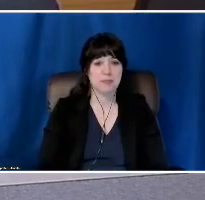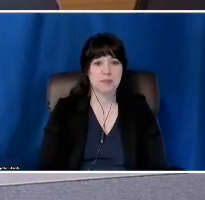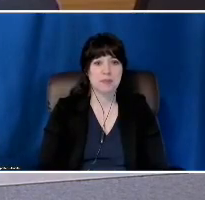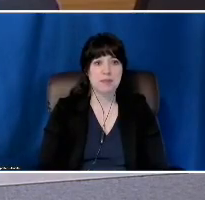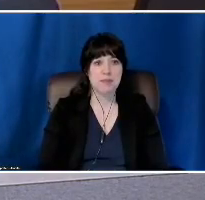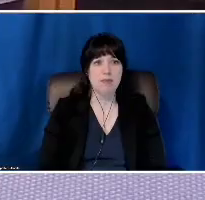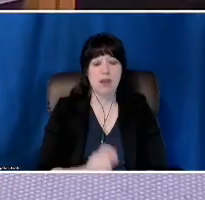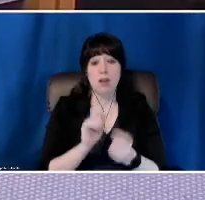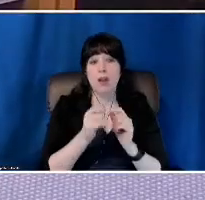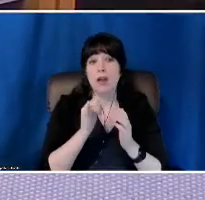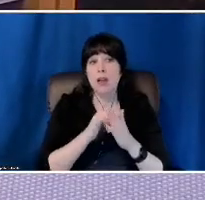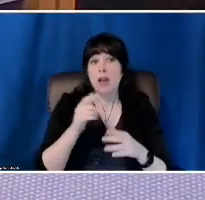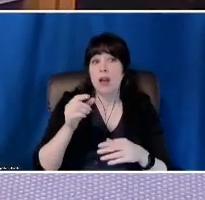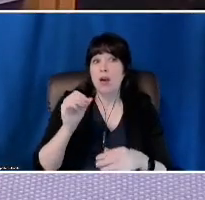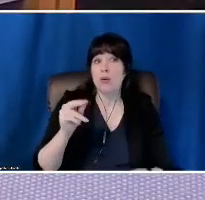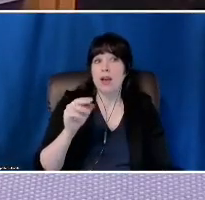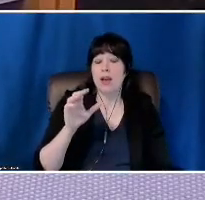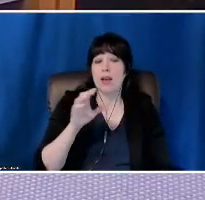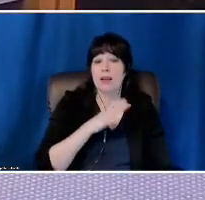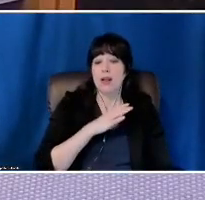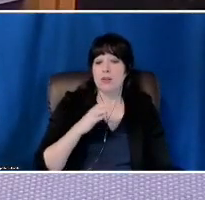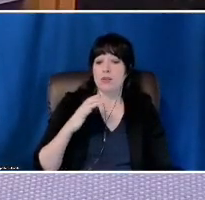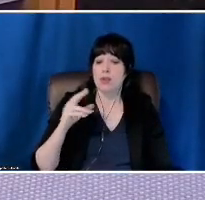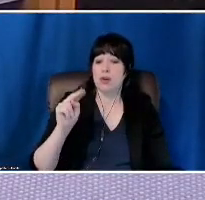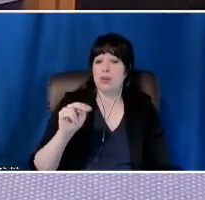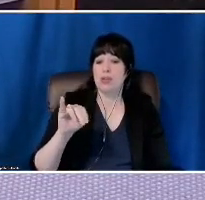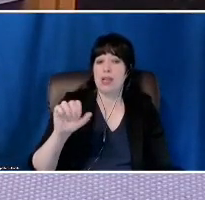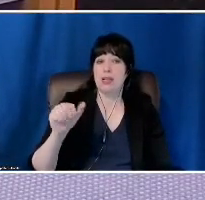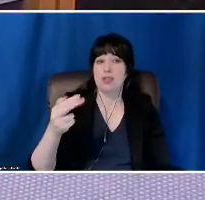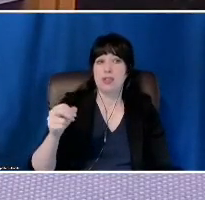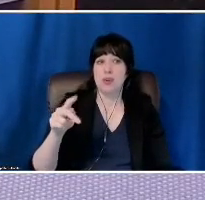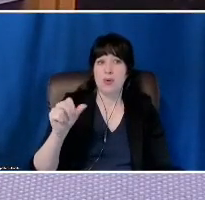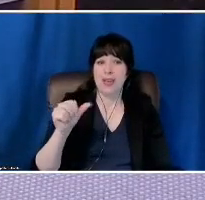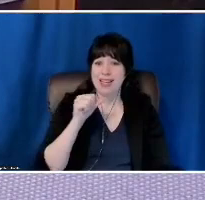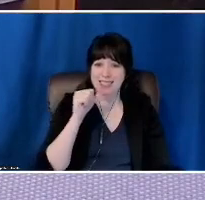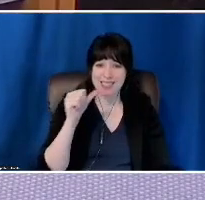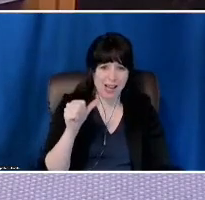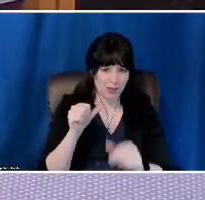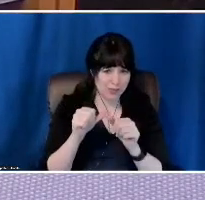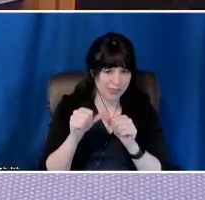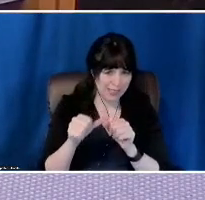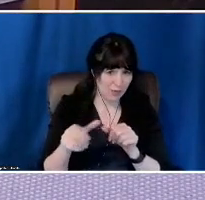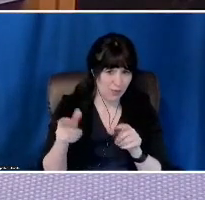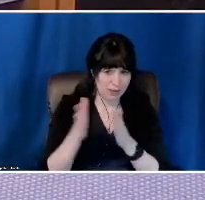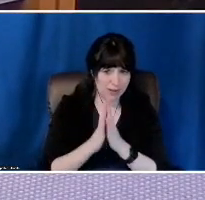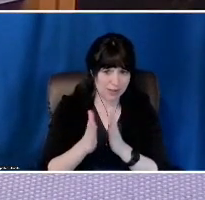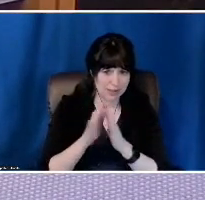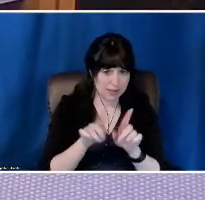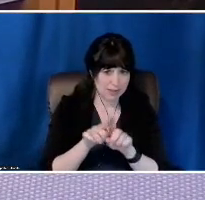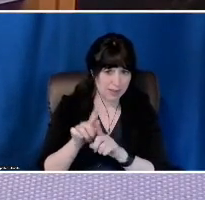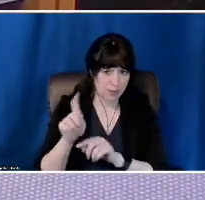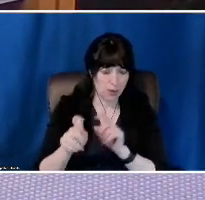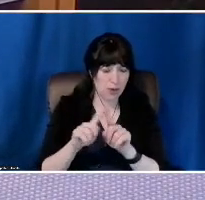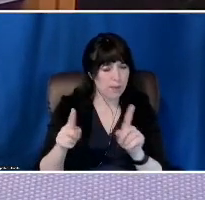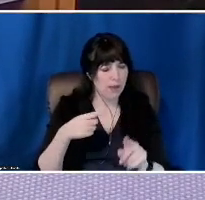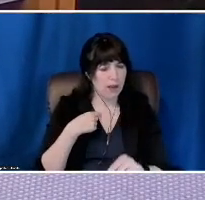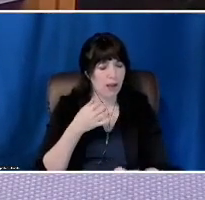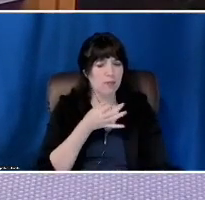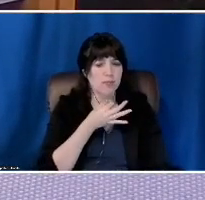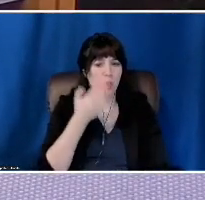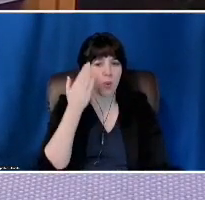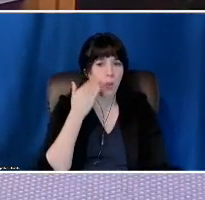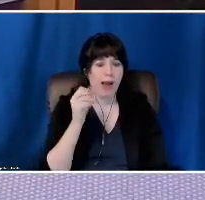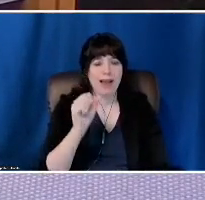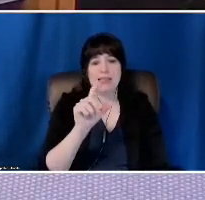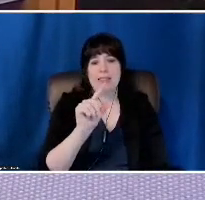Nishioka. Not to keep asking basically the same questions, but I'm just wondering why St. Francis didn't meet